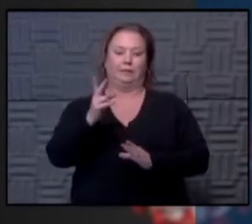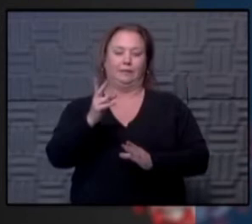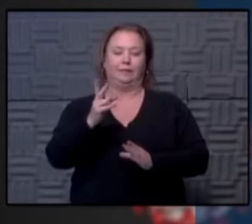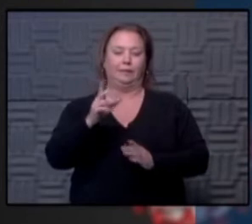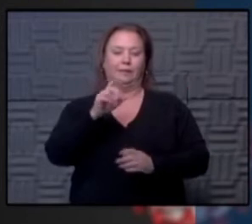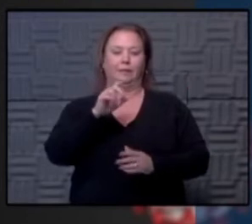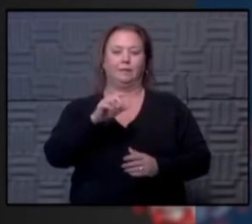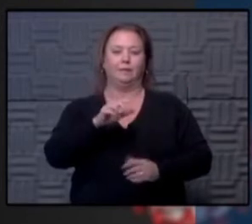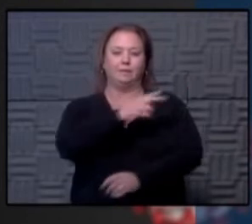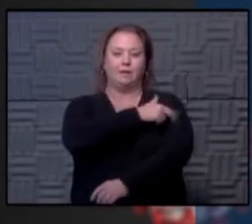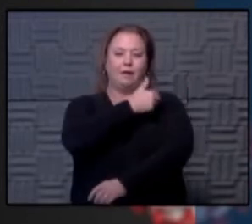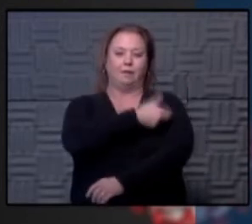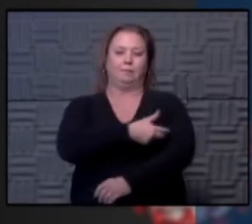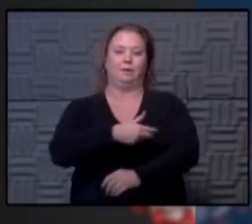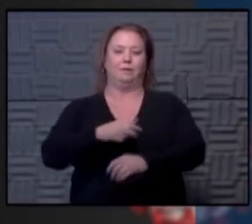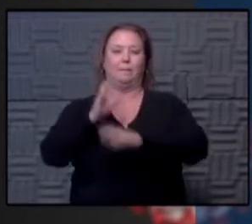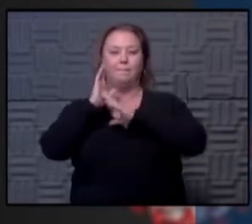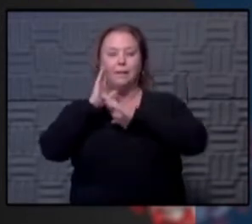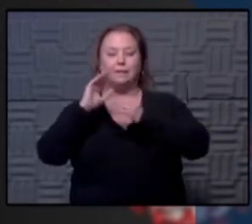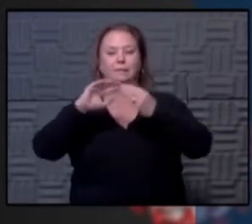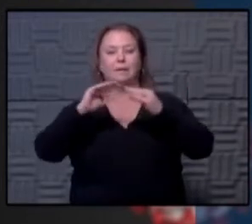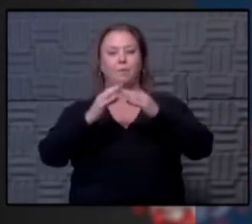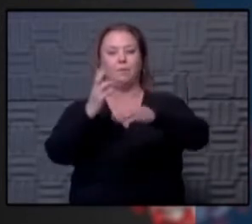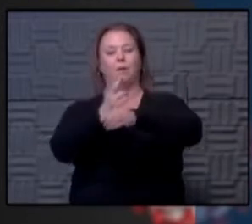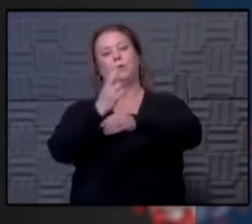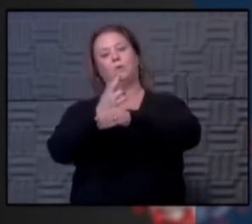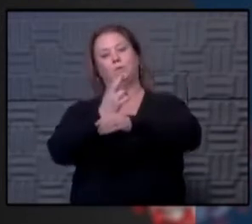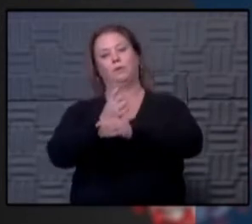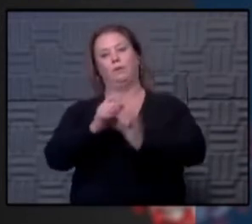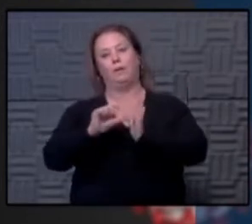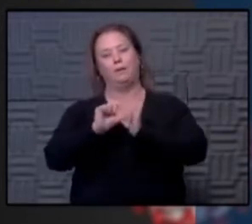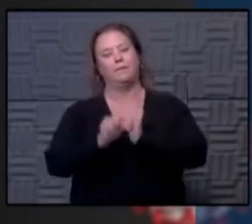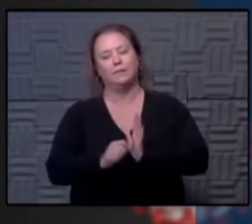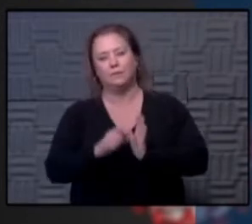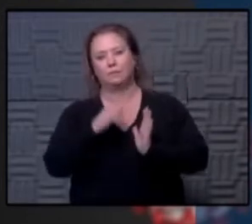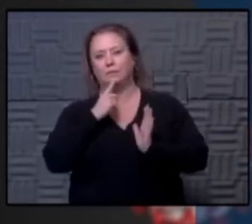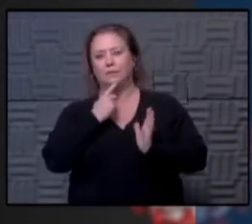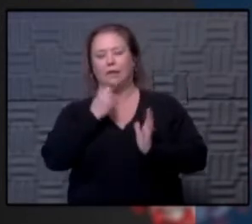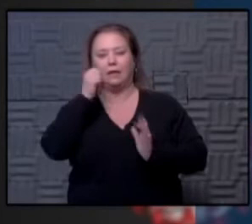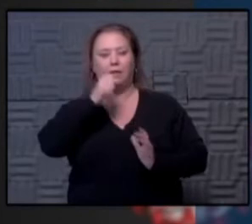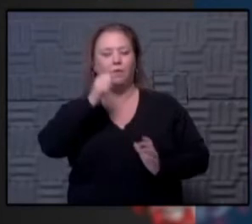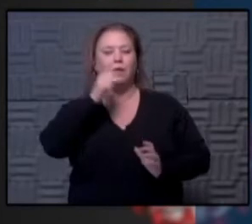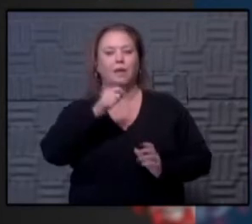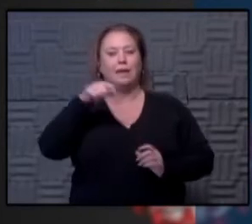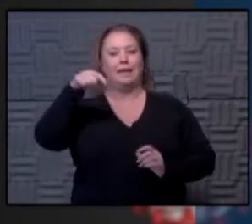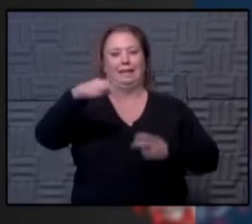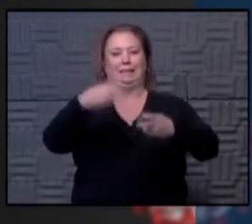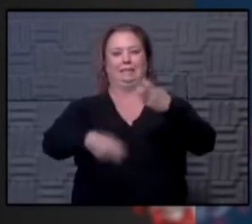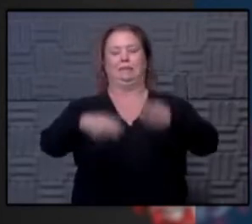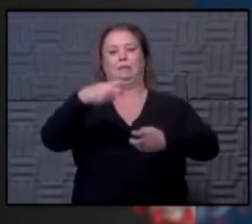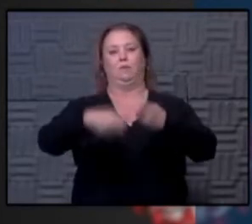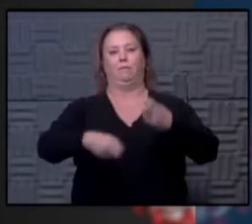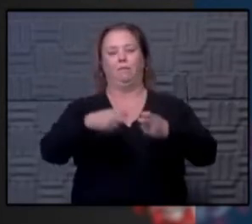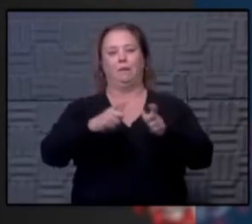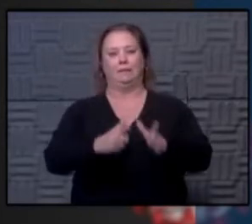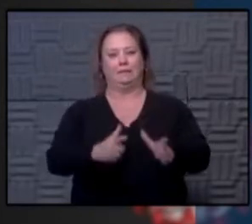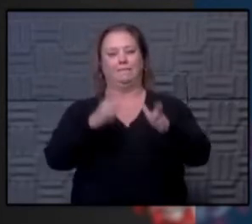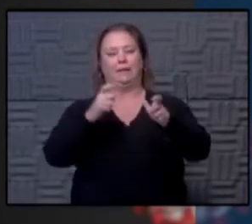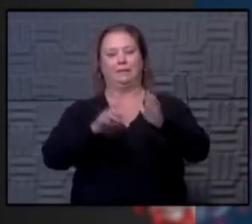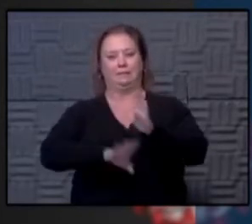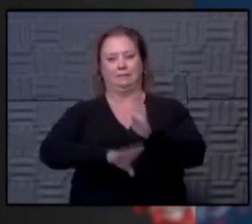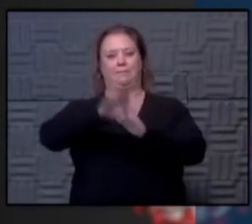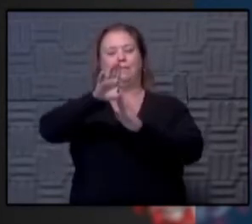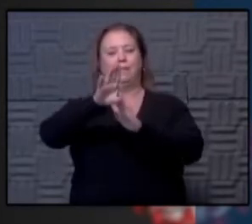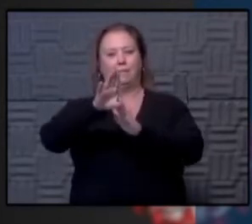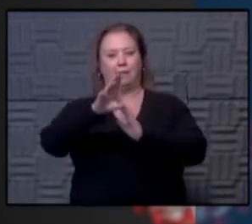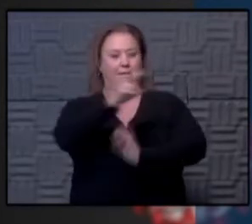hospital capacity concerns that we've been talking about. And remember, we keep saying this, but this is a problem that's very fast to develop,